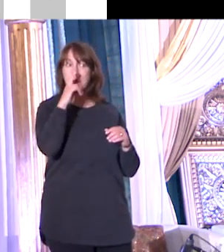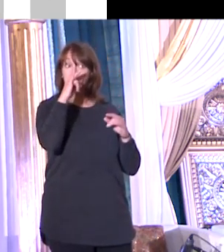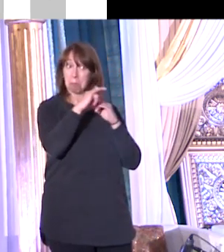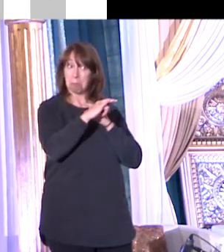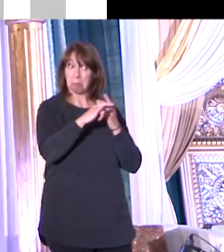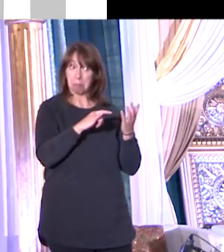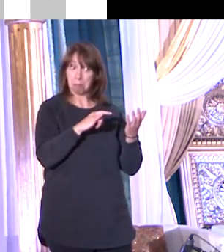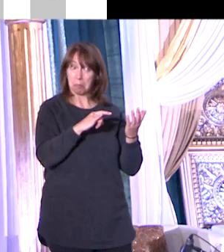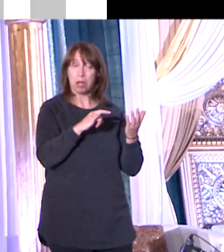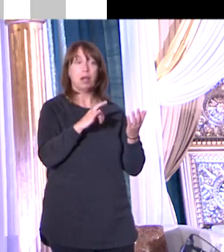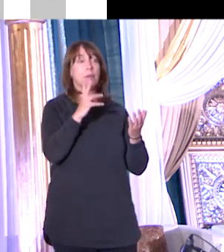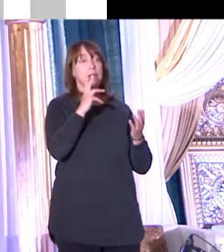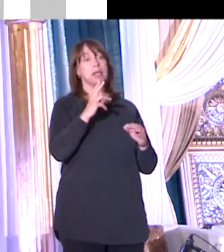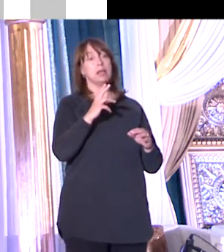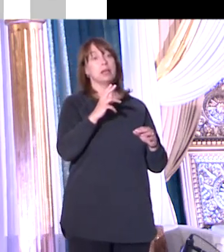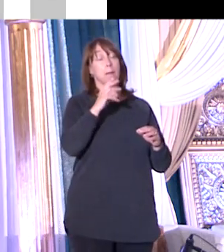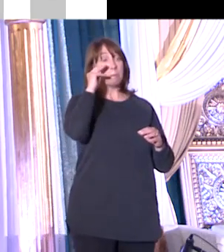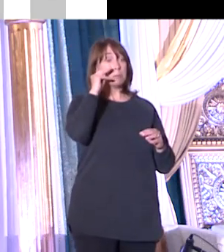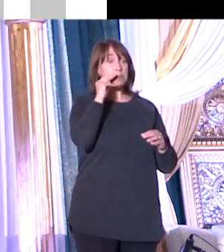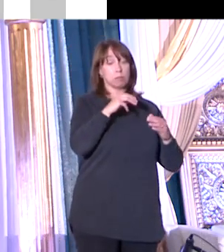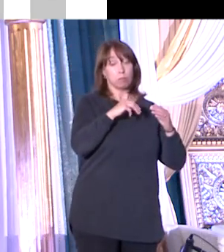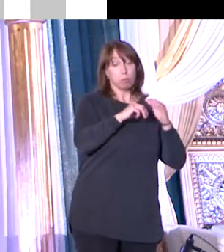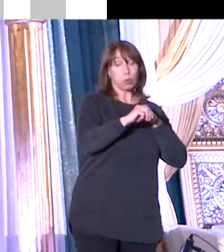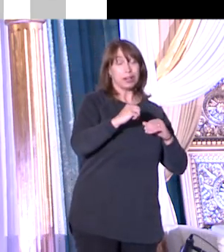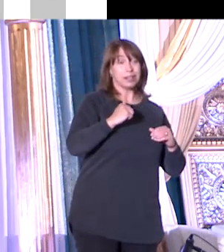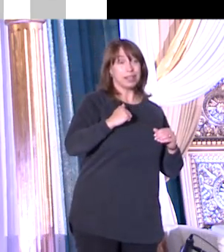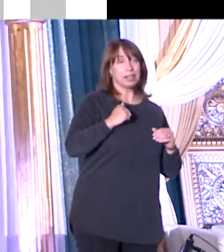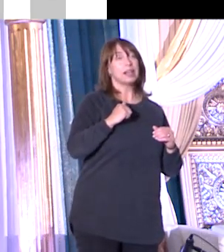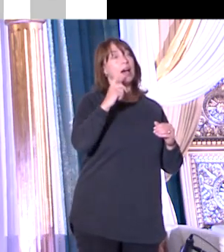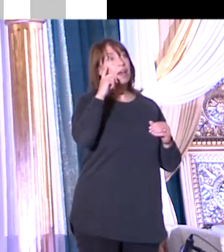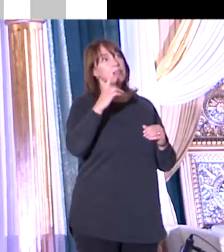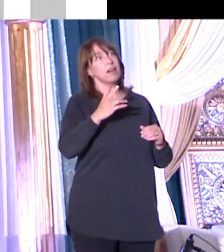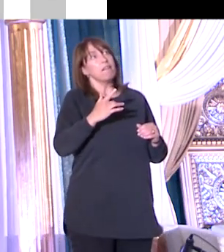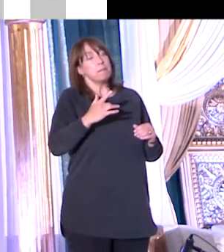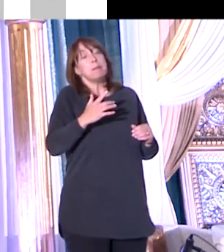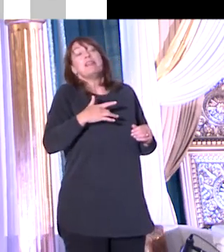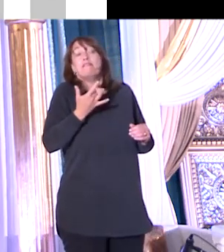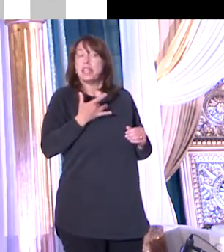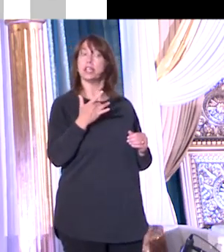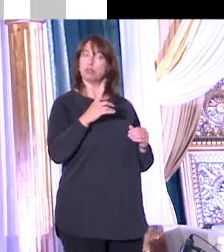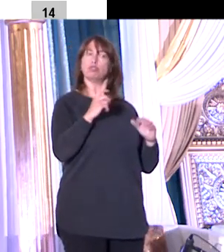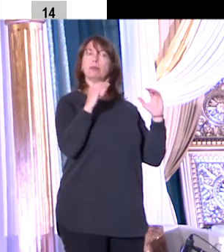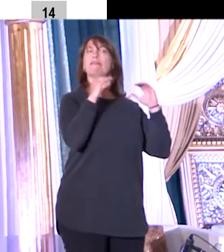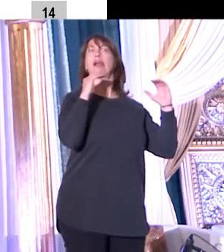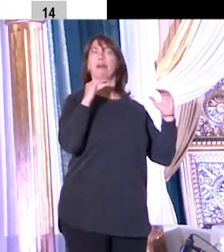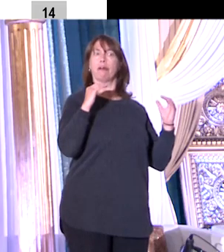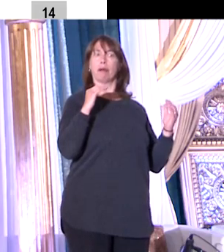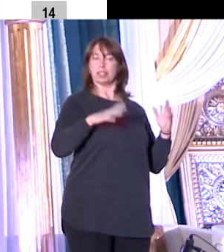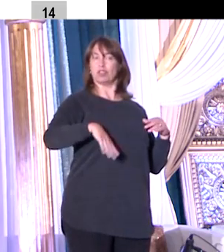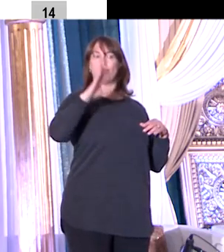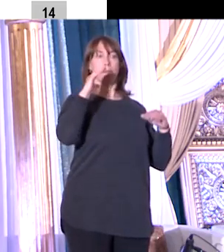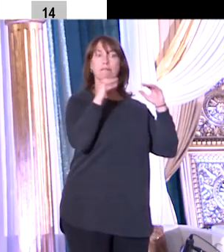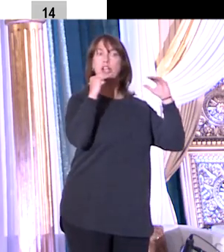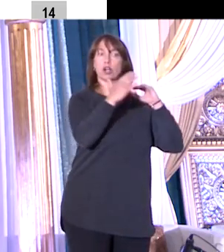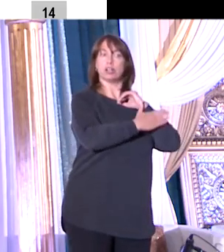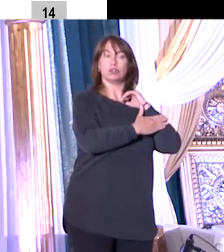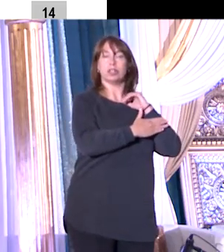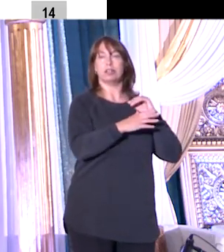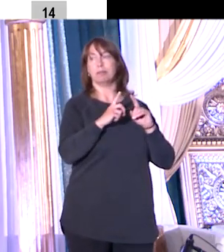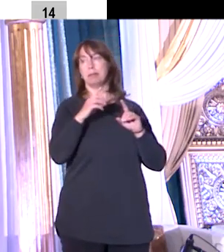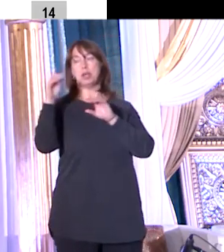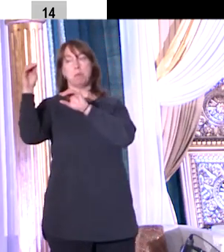may have expectations to be treated like everybody else, more so than perhaps immigrants. And what about feeling